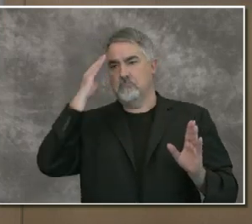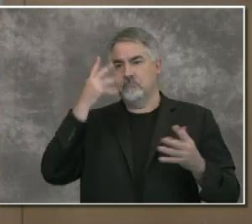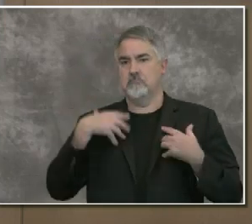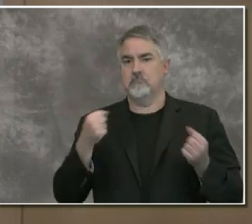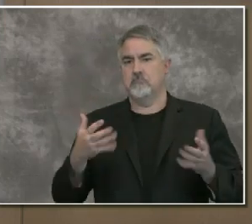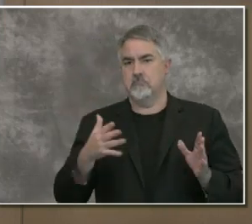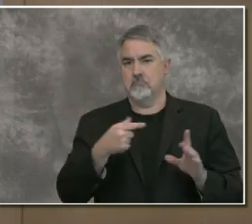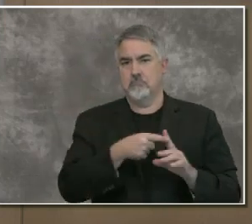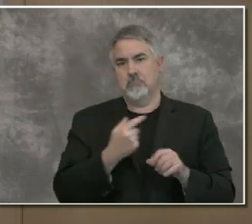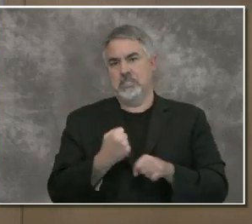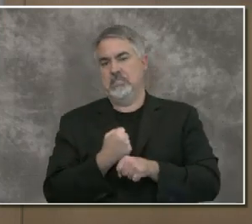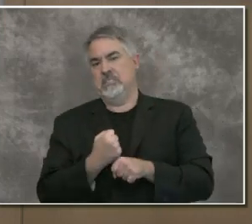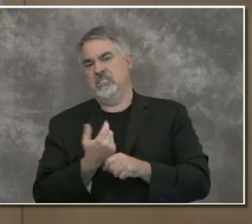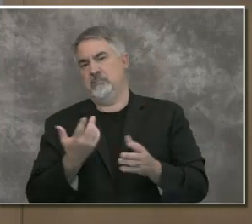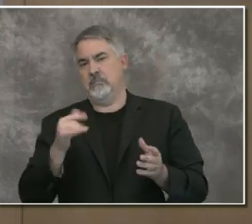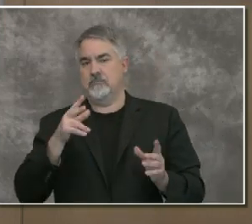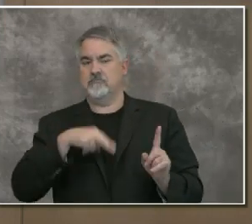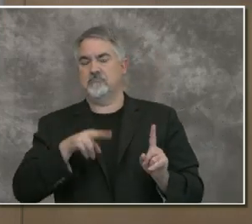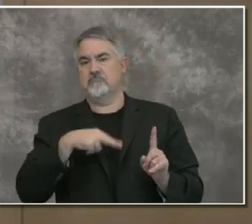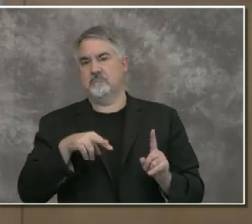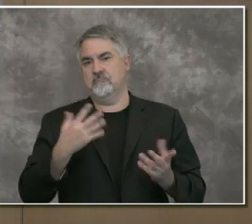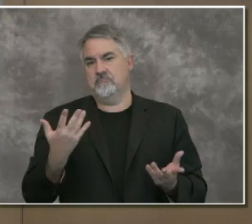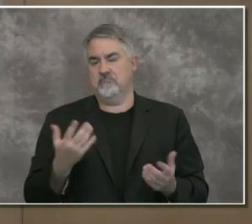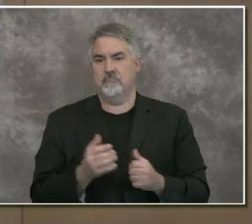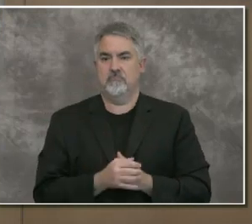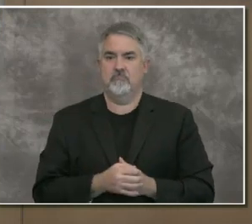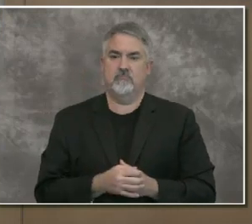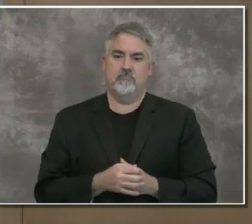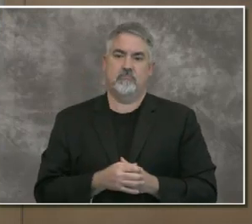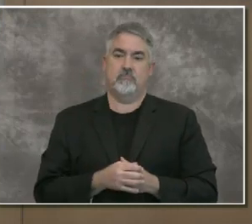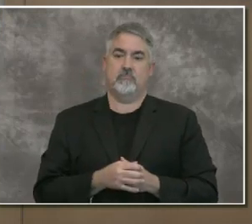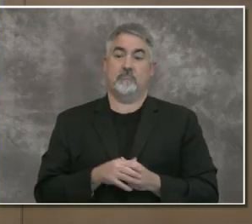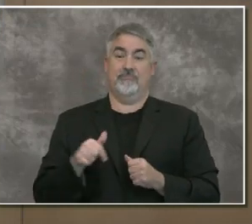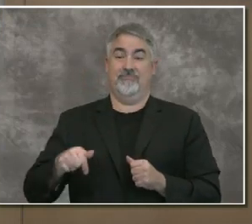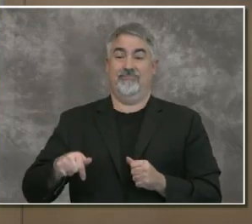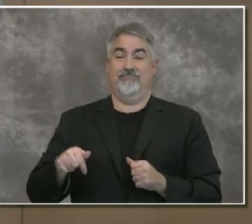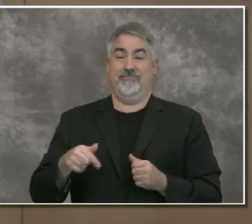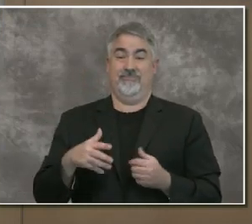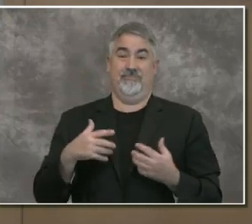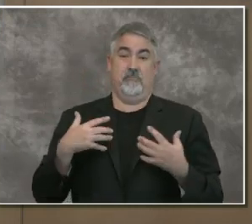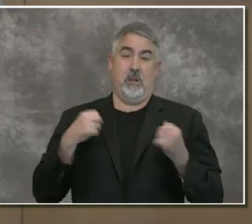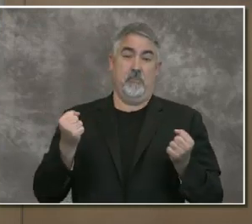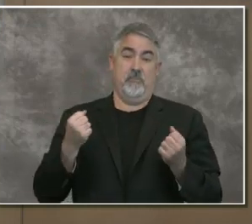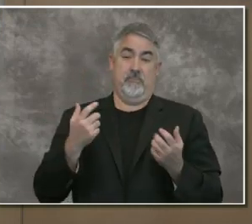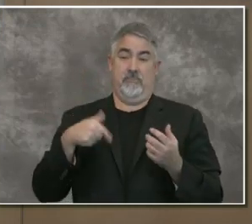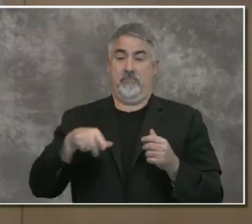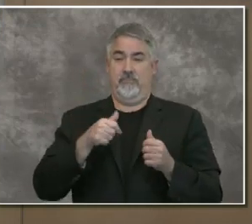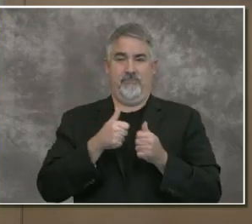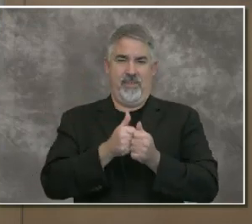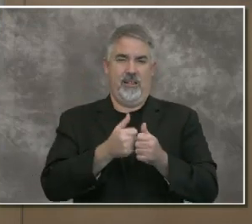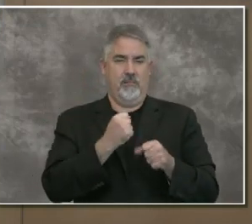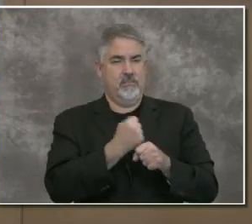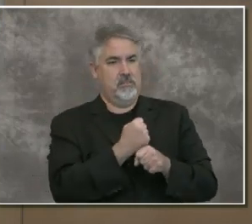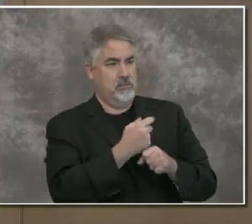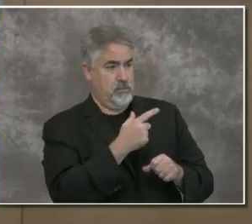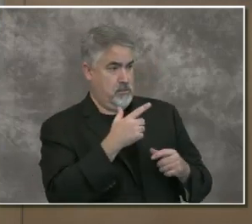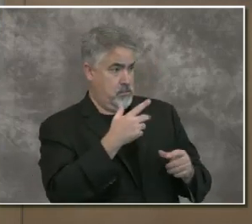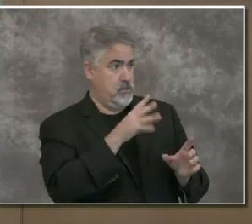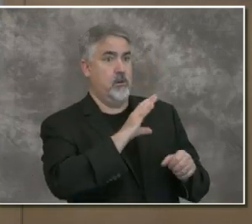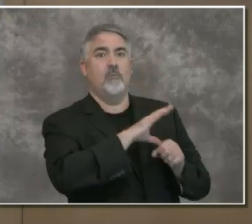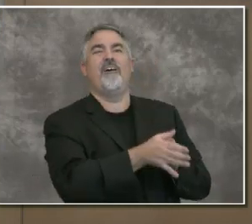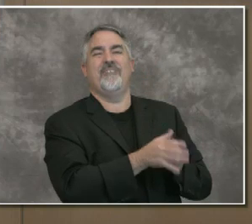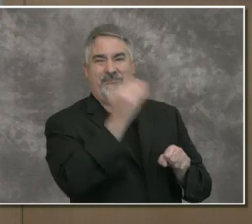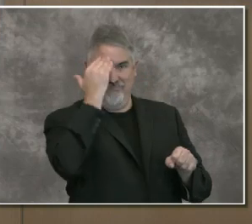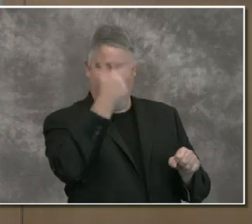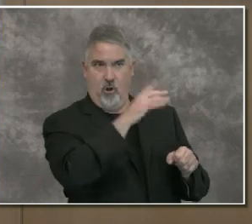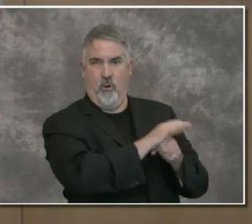report recovered numbers. We in public health don't follow that as a specific metric because it doesn't really help us in terms of public